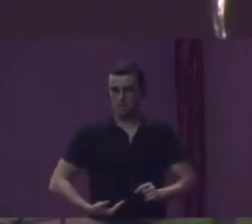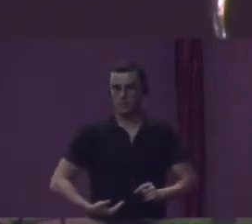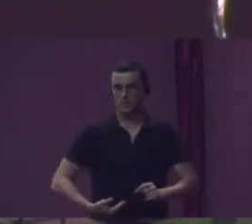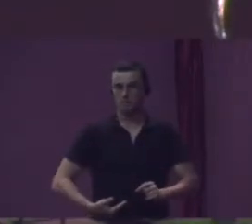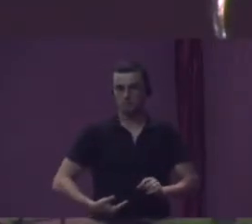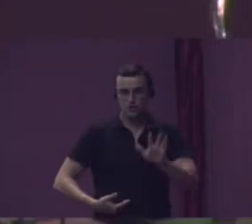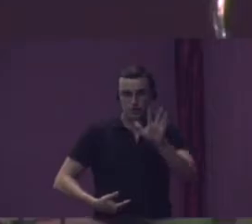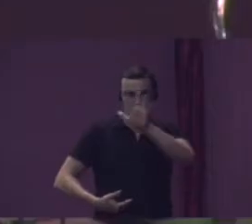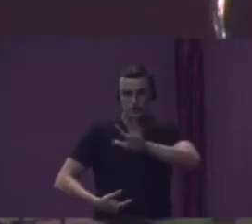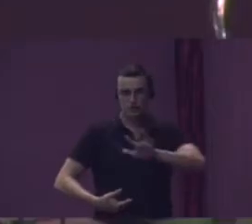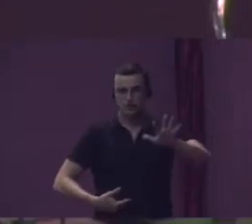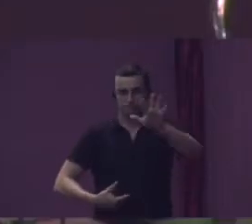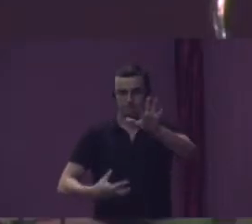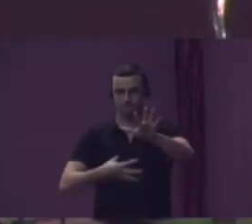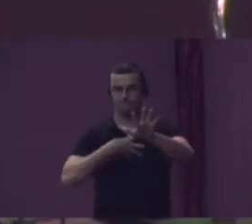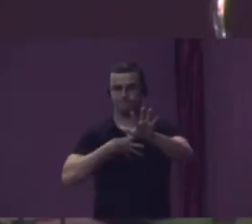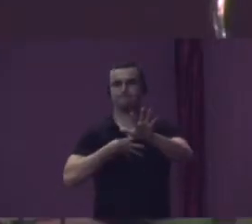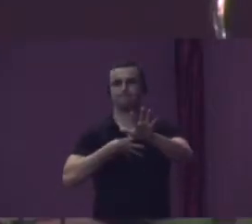birth.